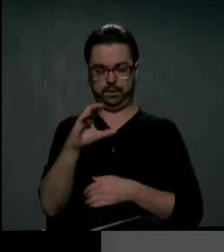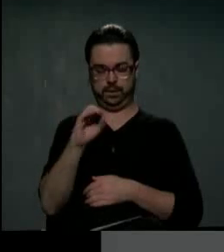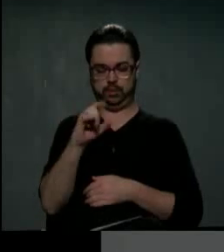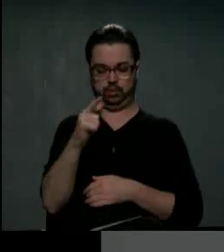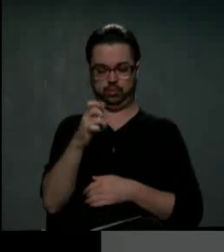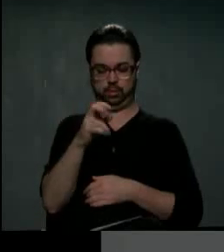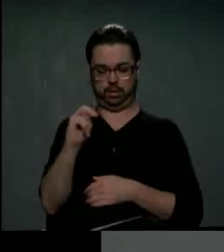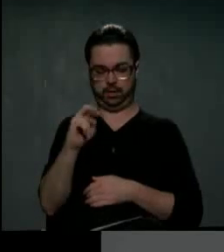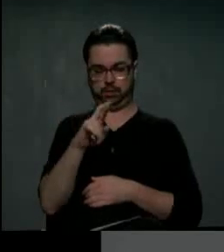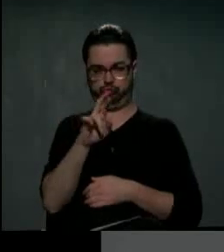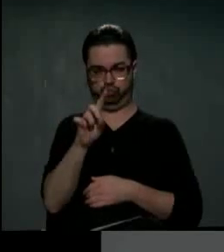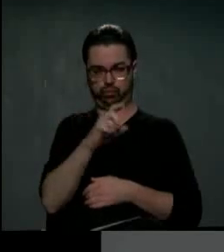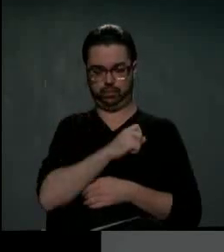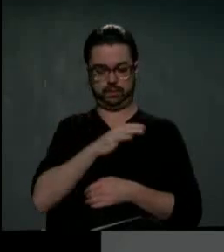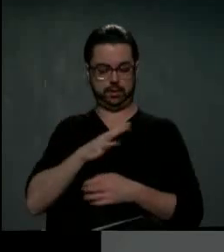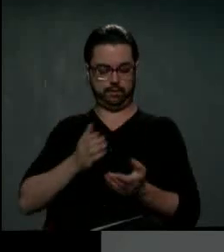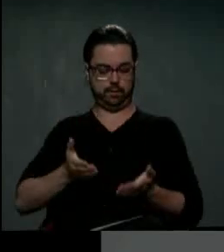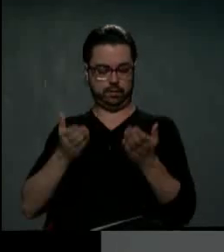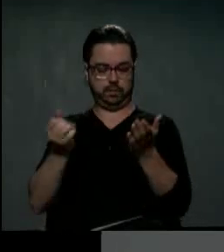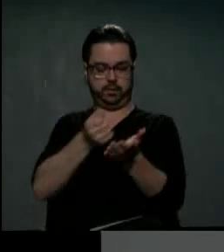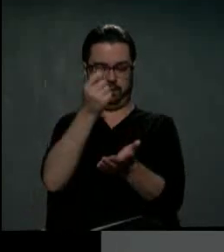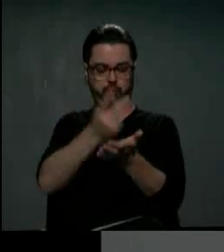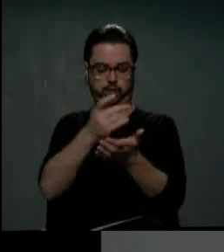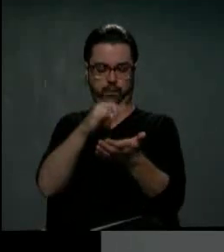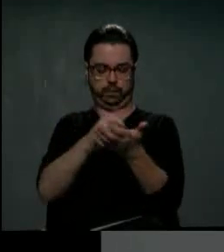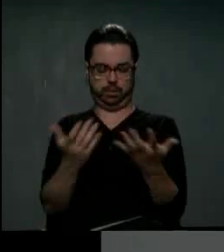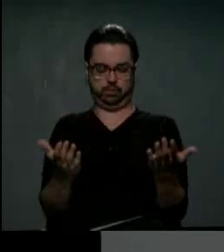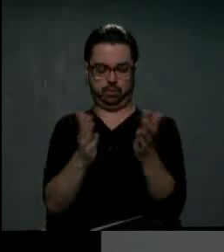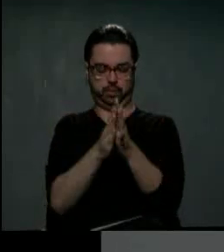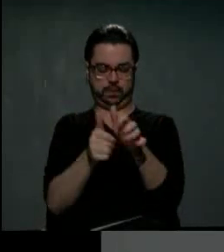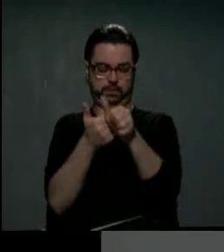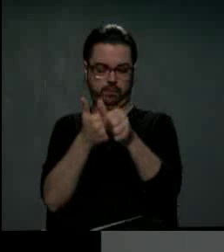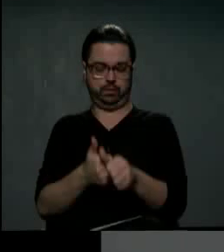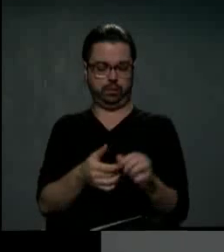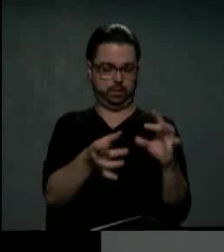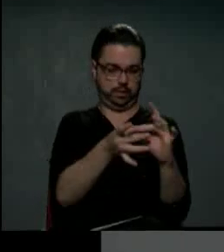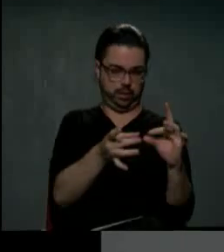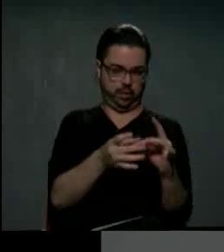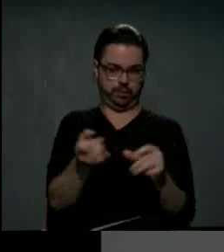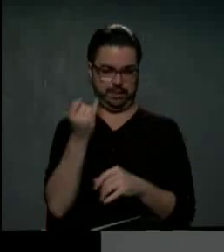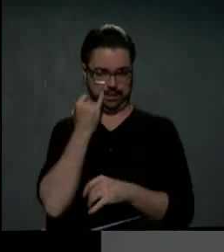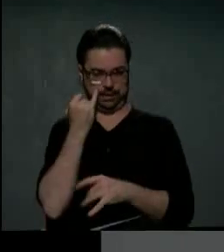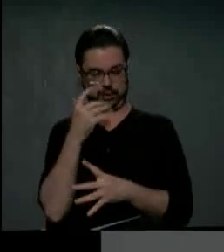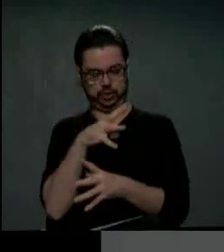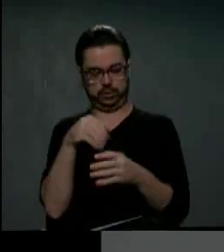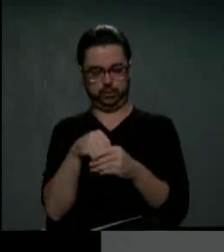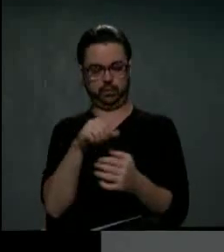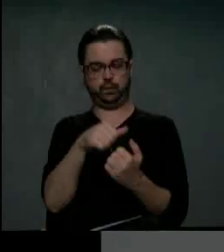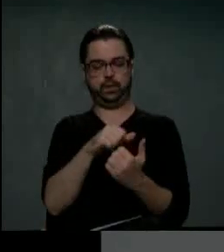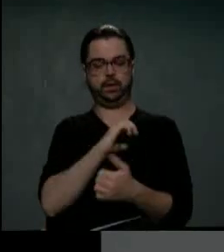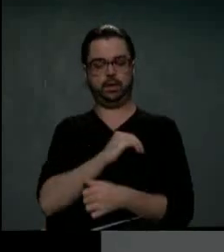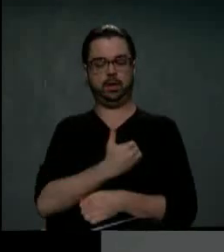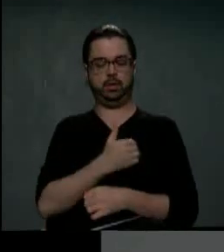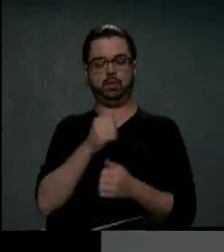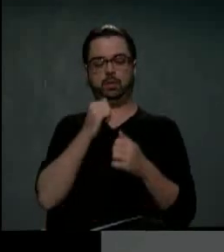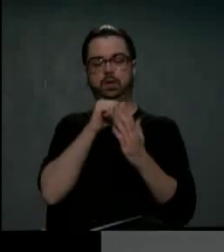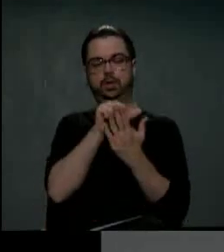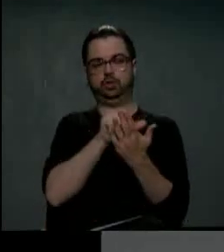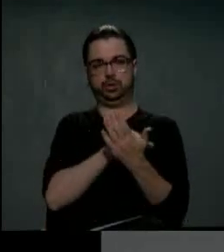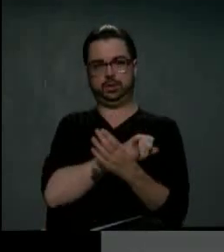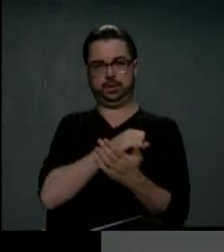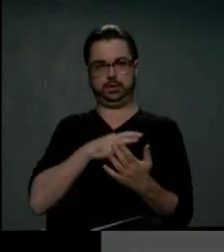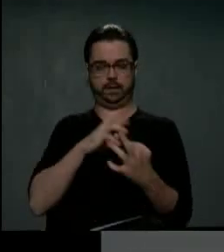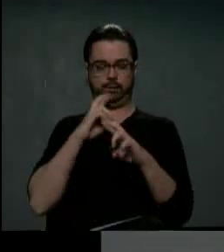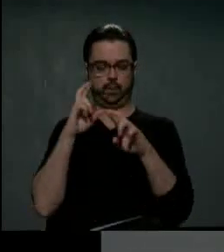recommends approval of the request, subject to compliance with the comments and conditions as outlined in paragraphs D, E, and F of the agenda staff report. Item